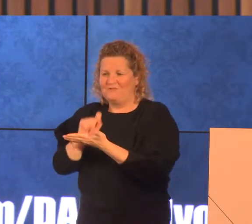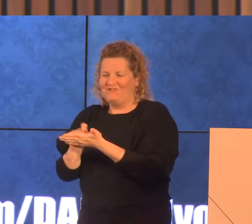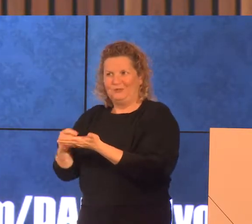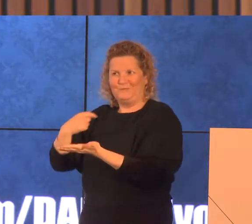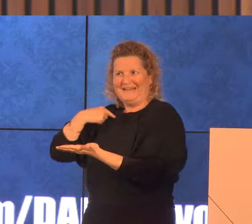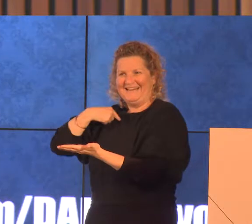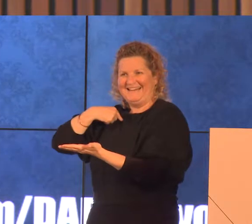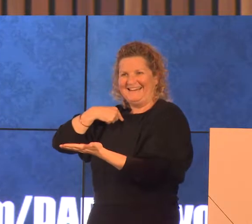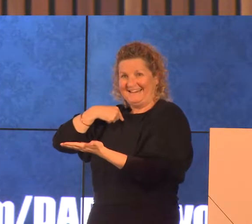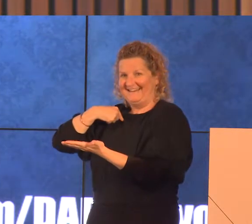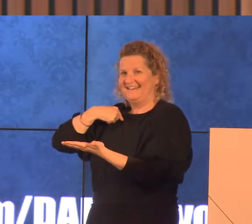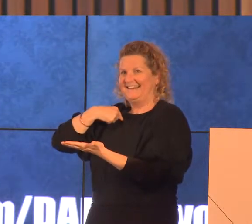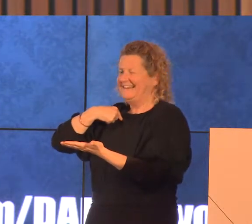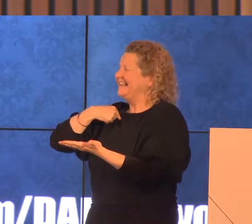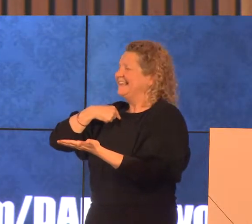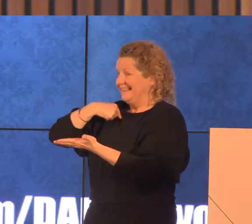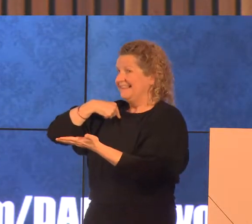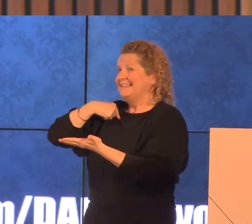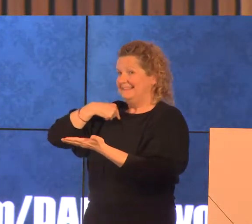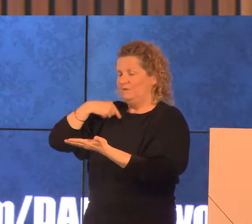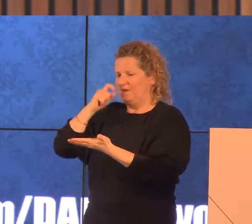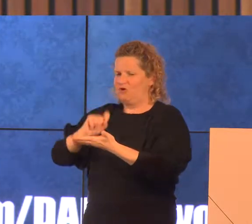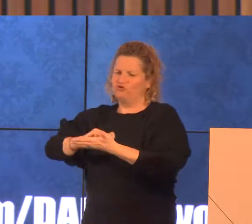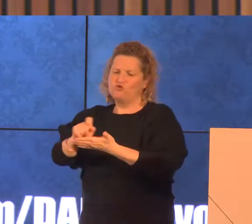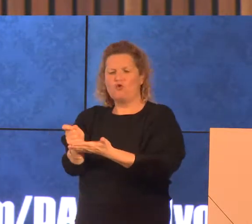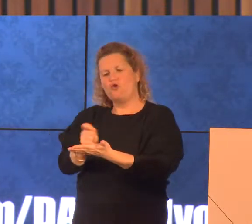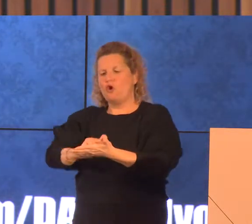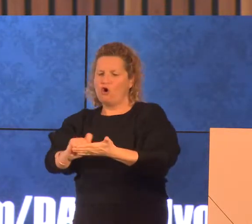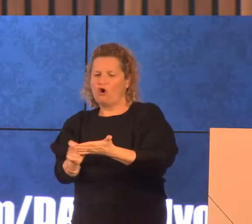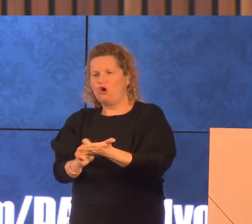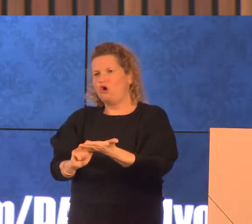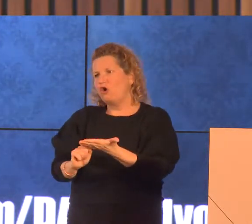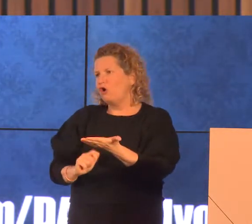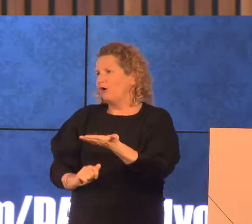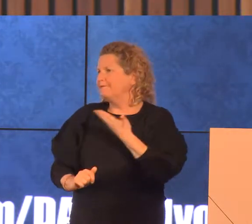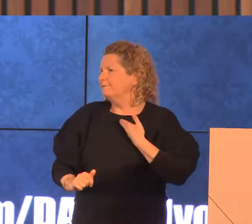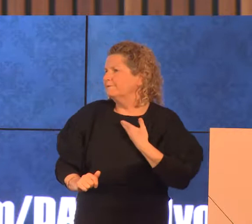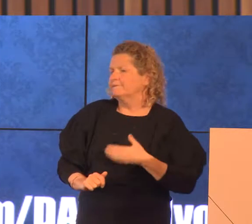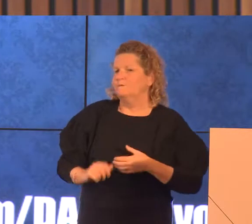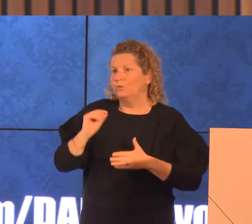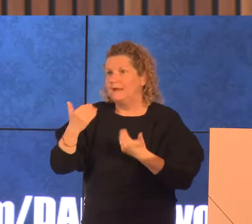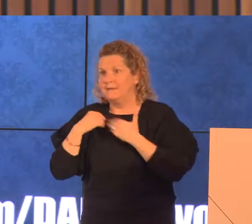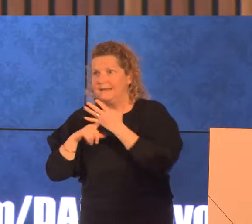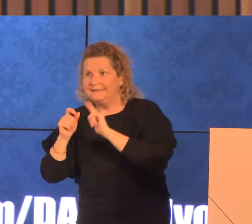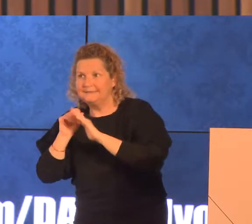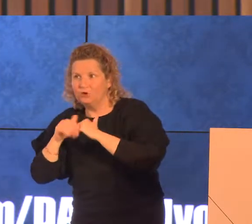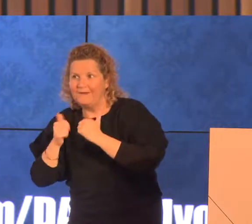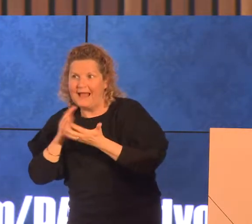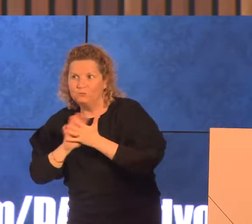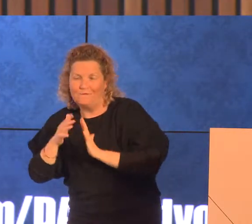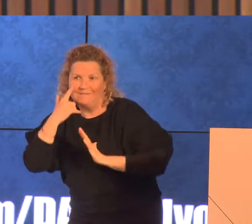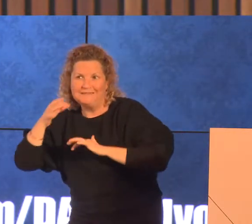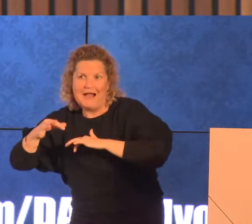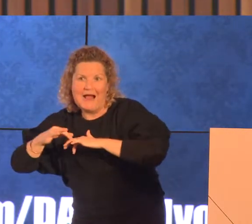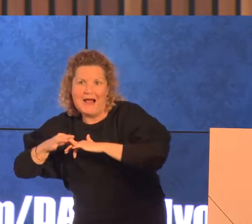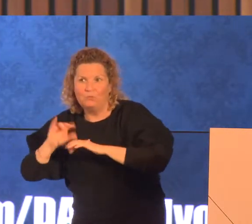me. You can draw pictures. You can give me, you know, any tips on how to find a husband, what to do,